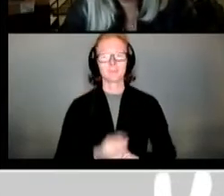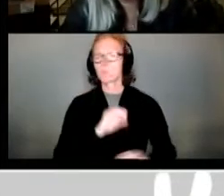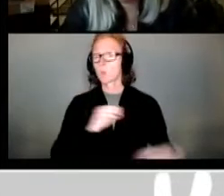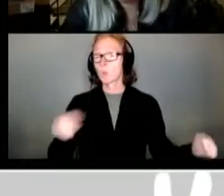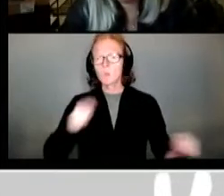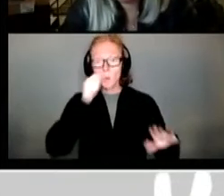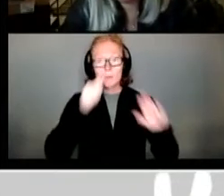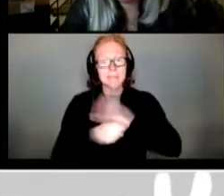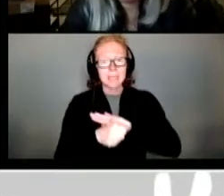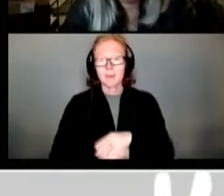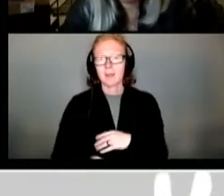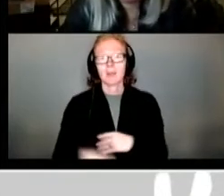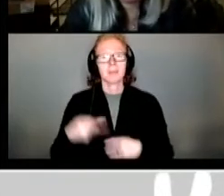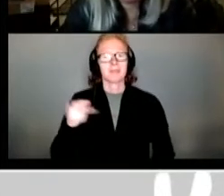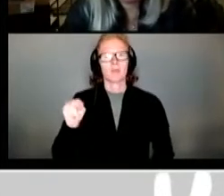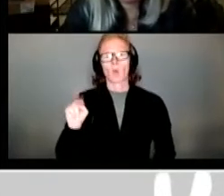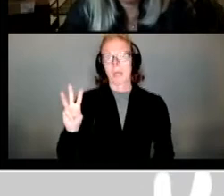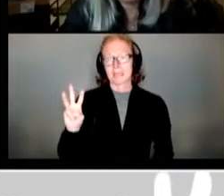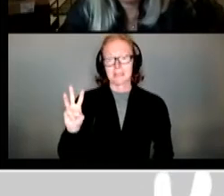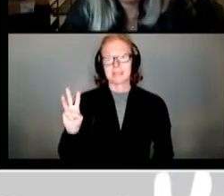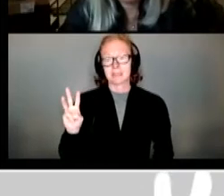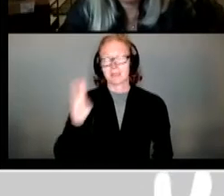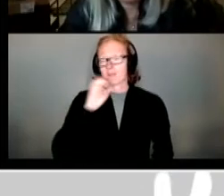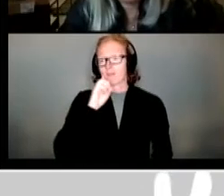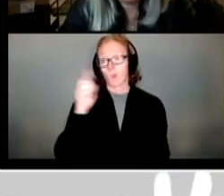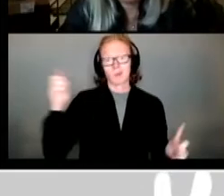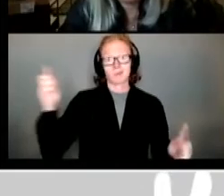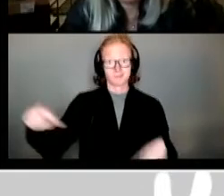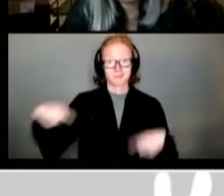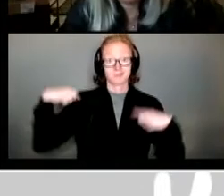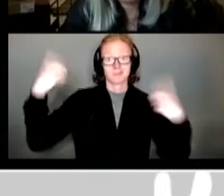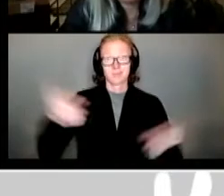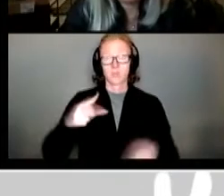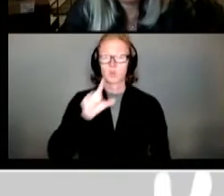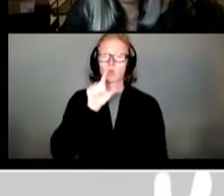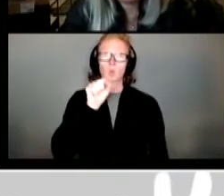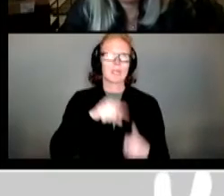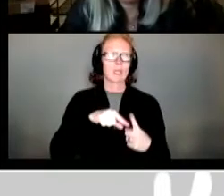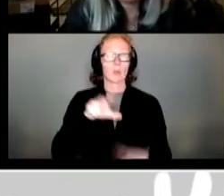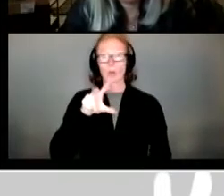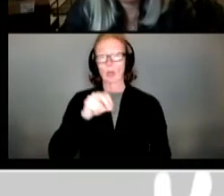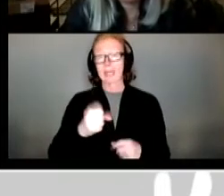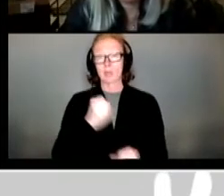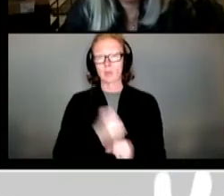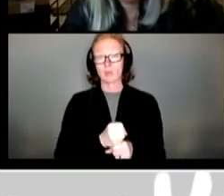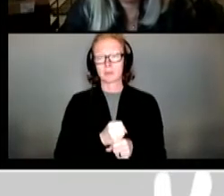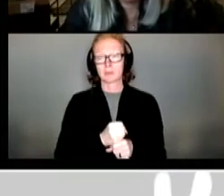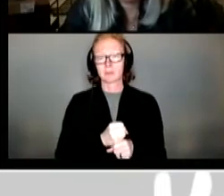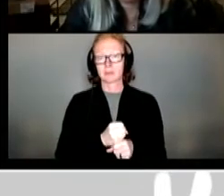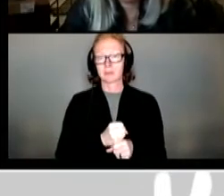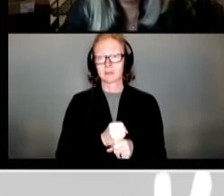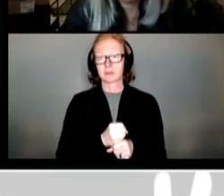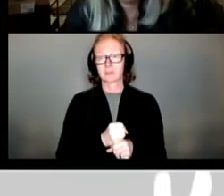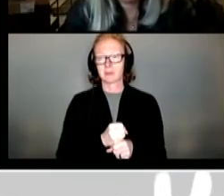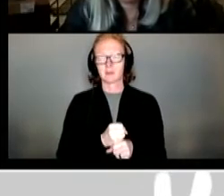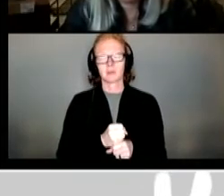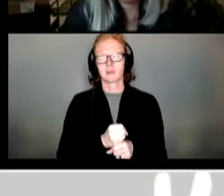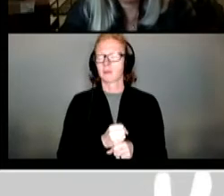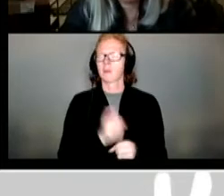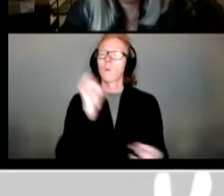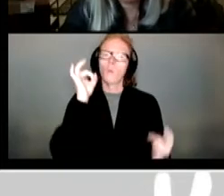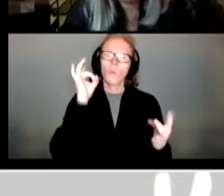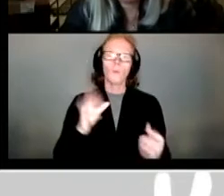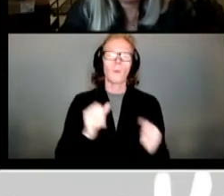the Pacific Northwest, for at least the past 20 to 30 years, has been problematic with